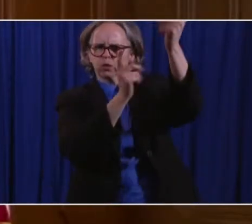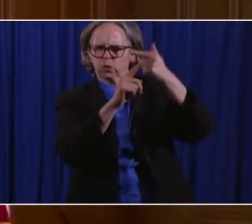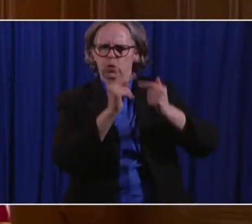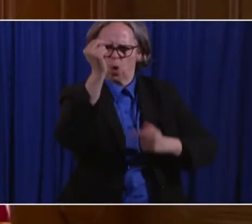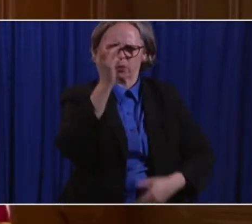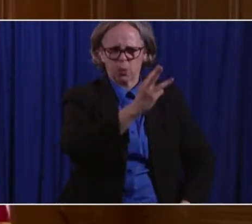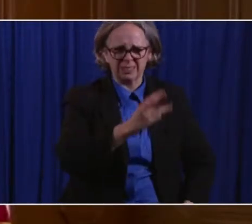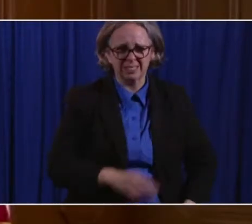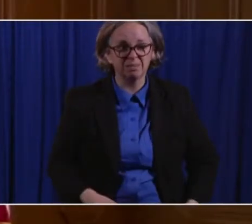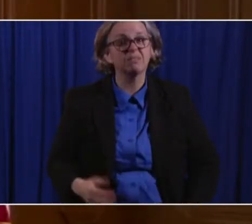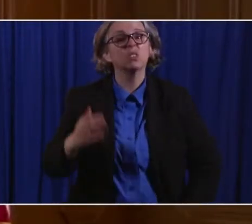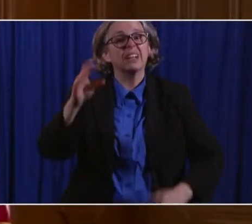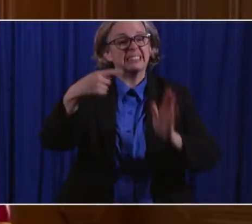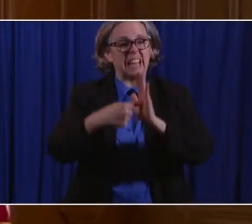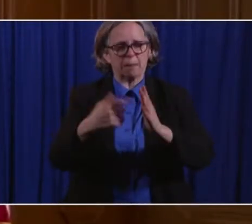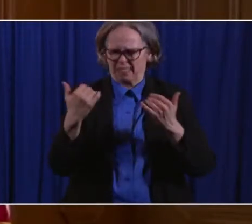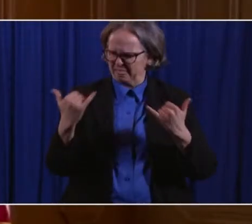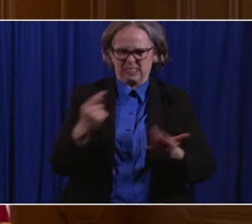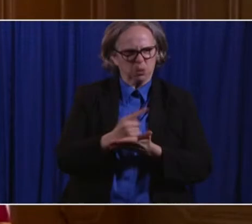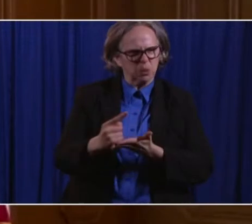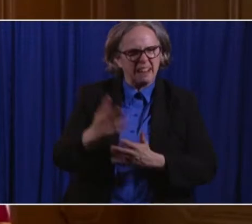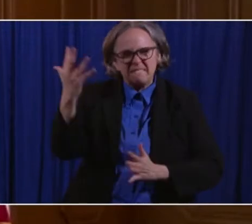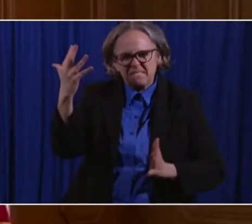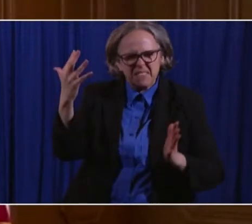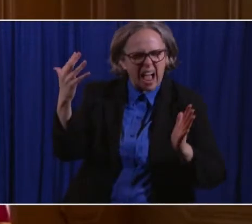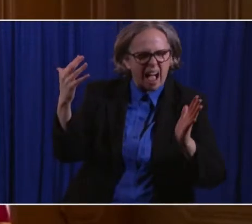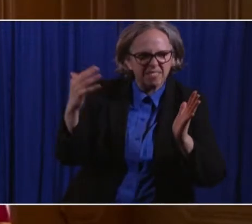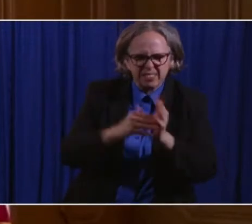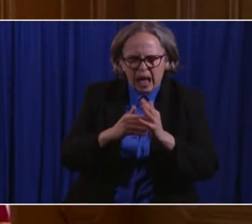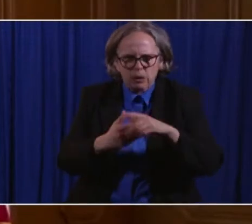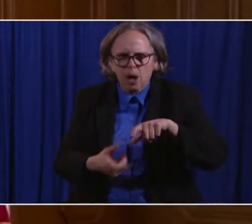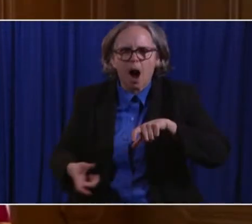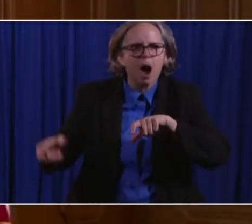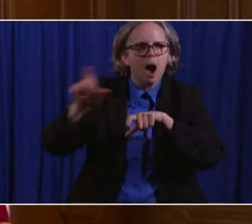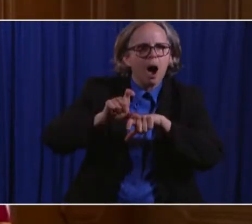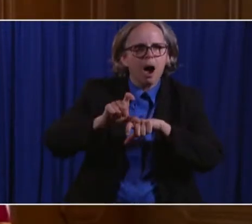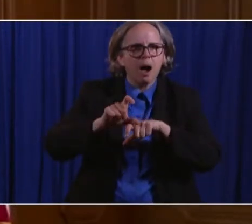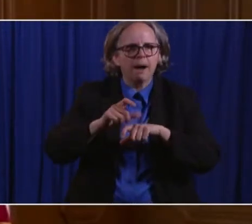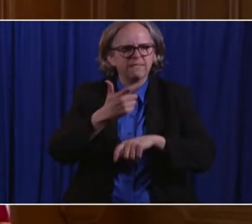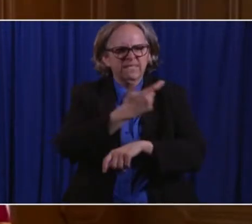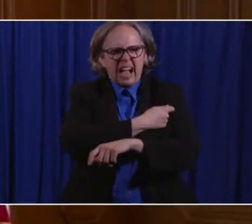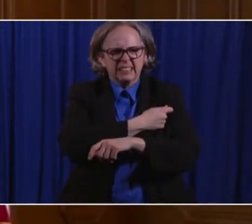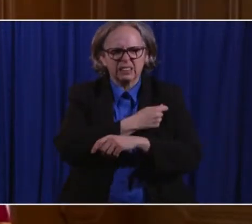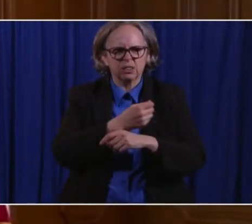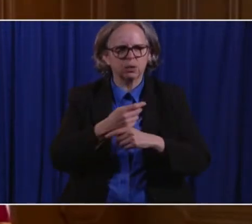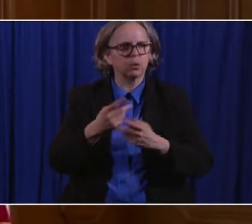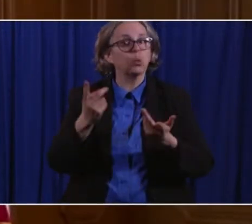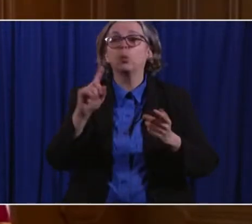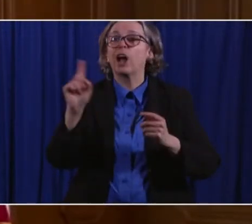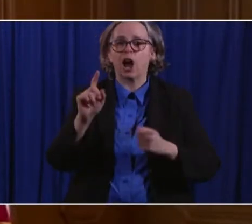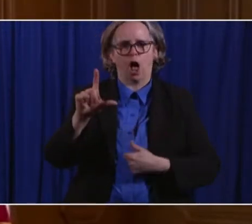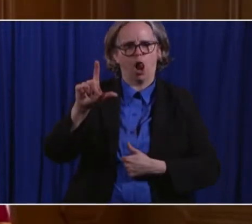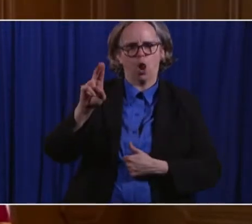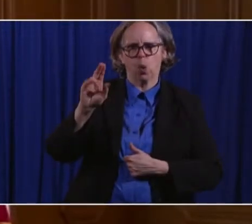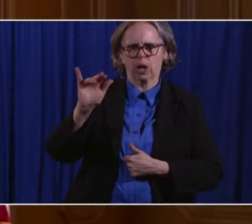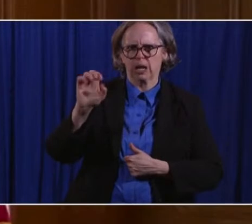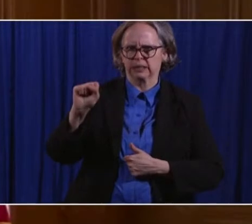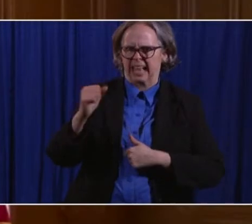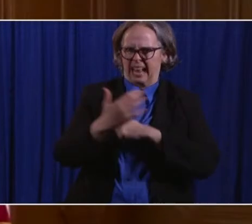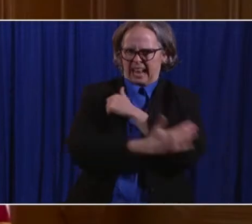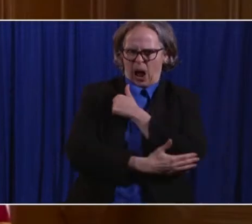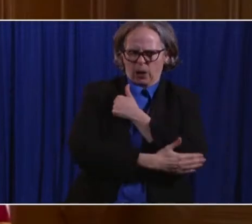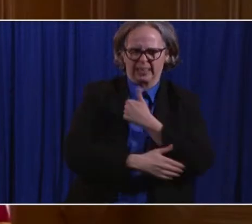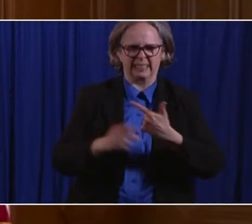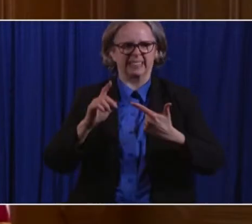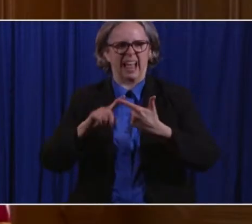5,000 additional doses each to Lucas County and to Cuyahoga County for distribution through local providers. These additional doses